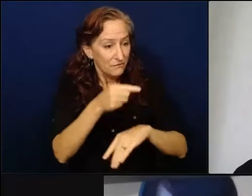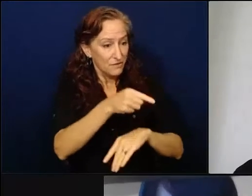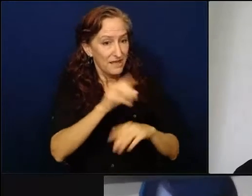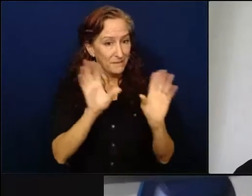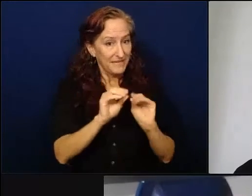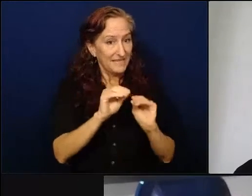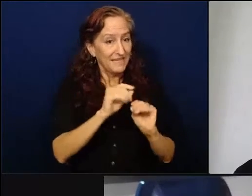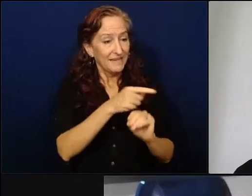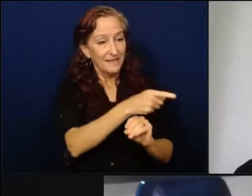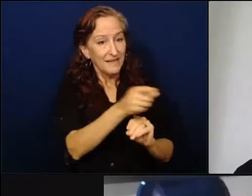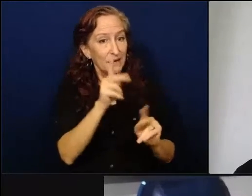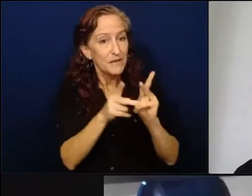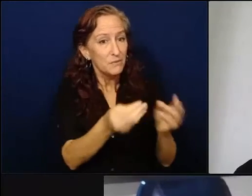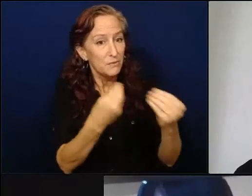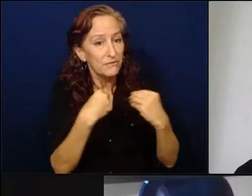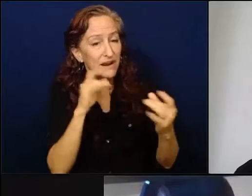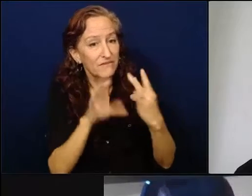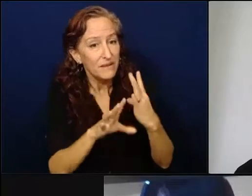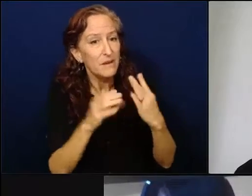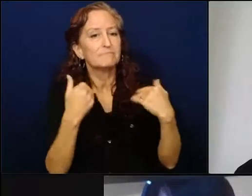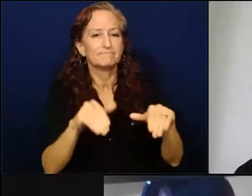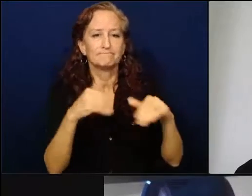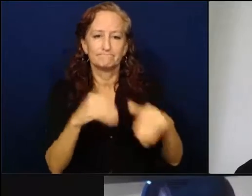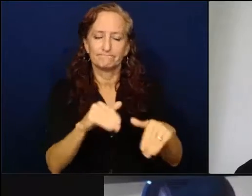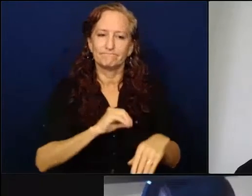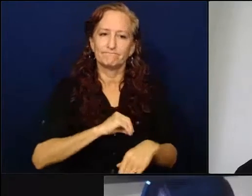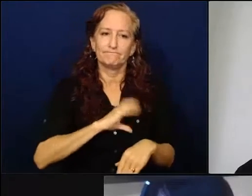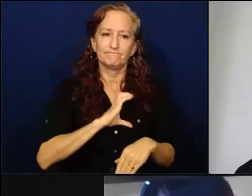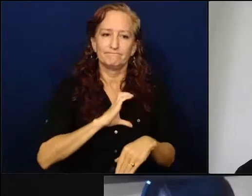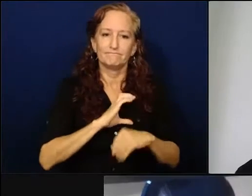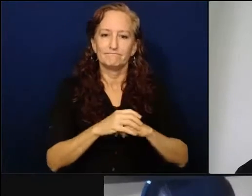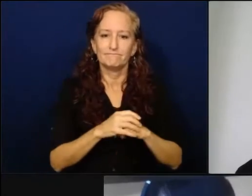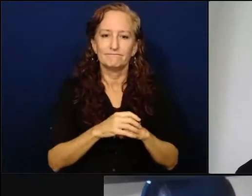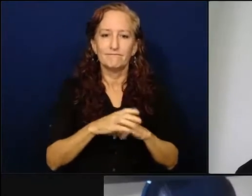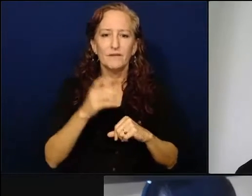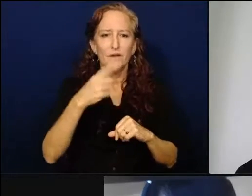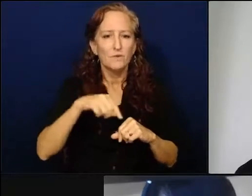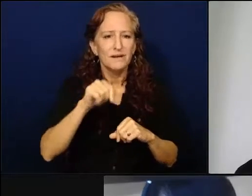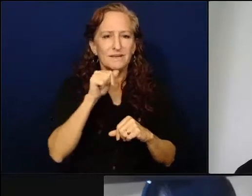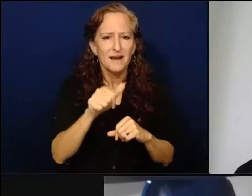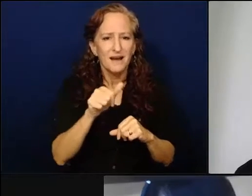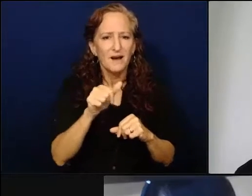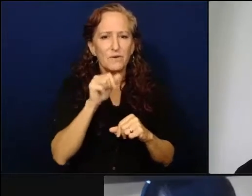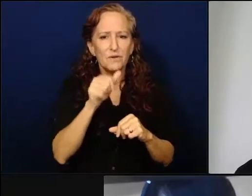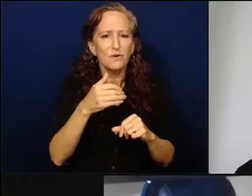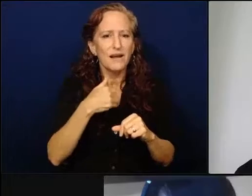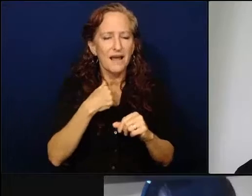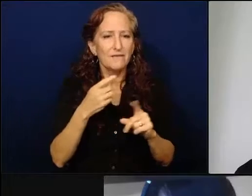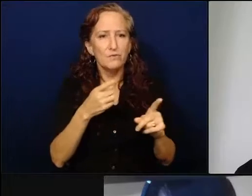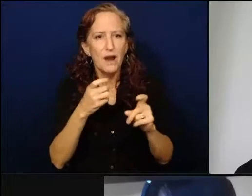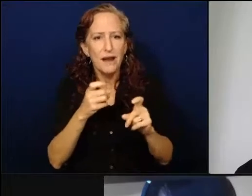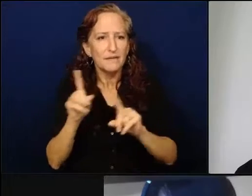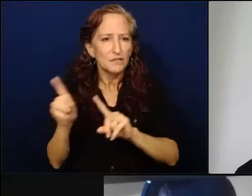And we're not as large as Policy Genius. And so we don't have like a rapid surveying tool or process like Jennifer's